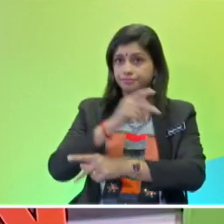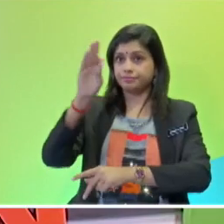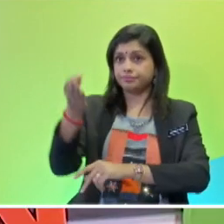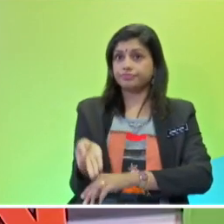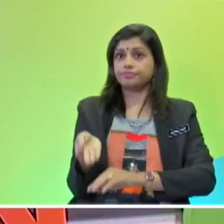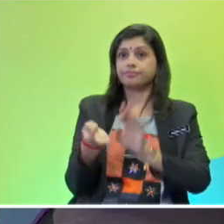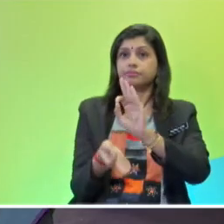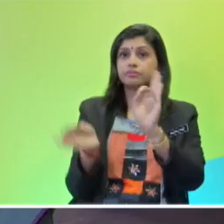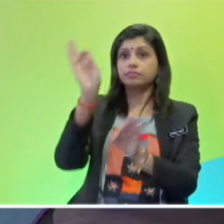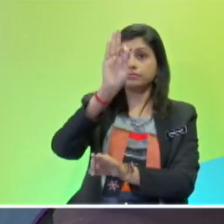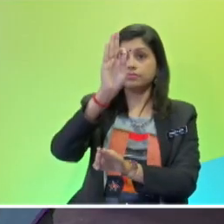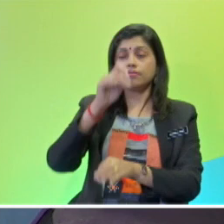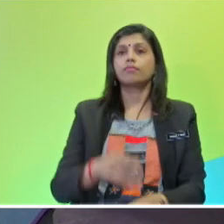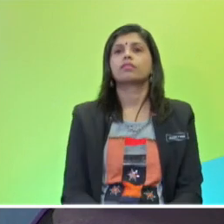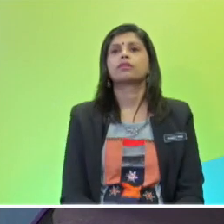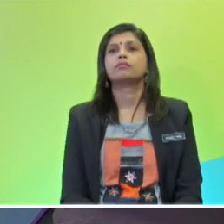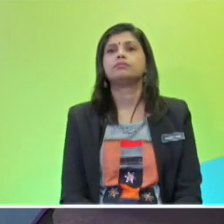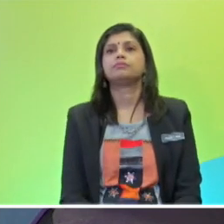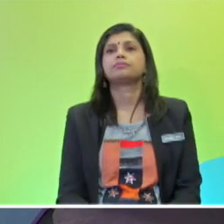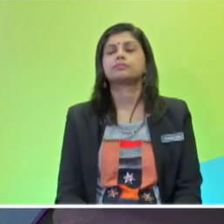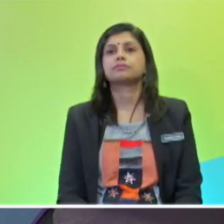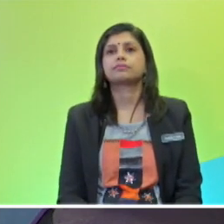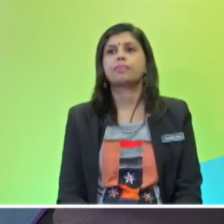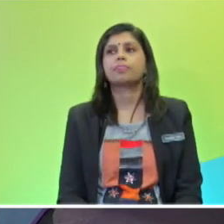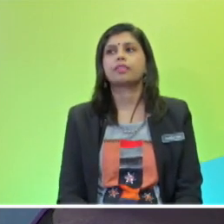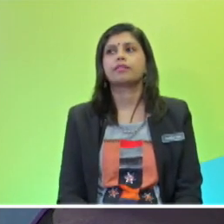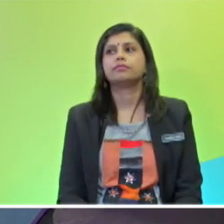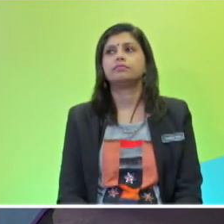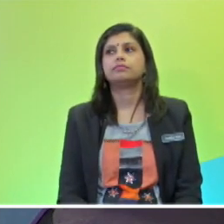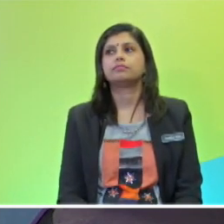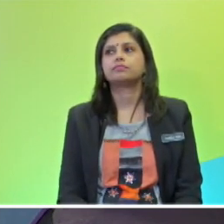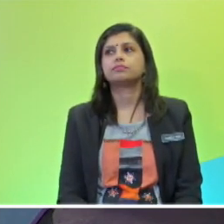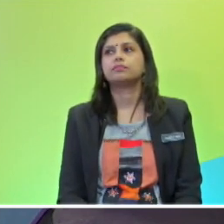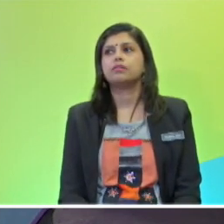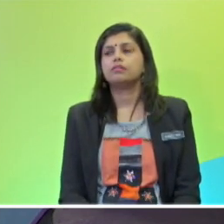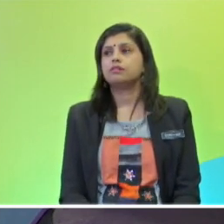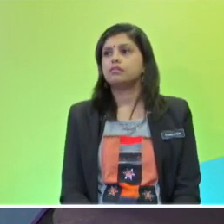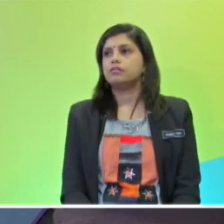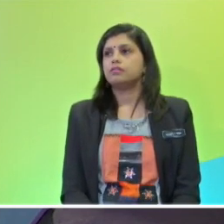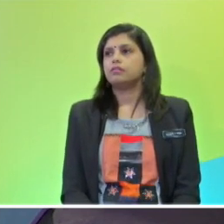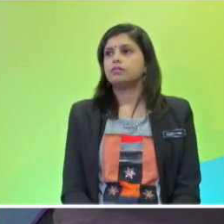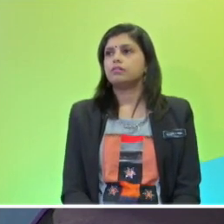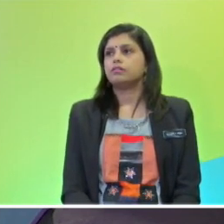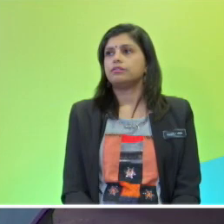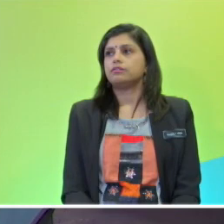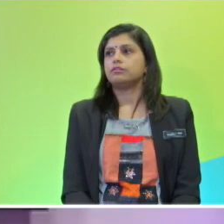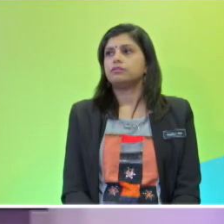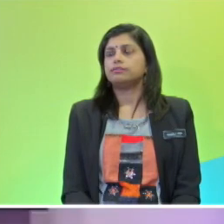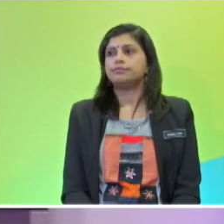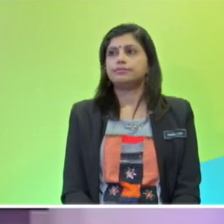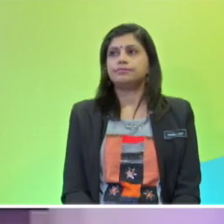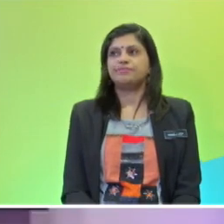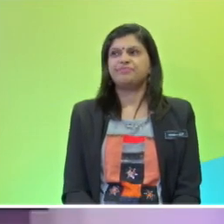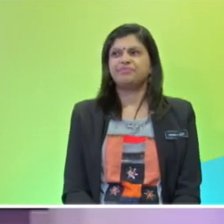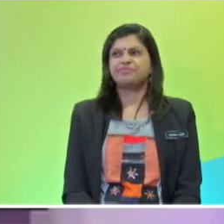It looks, 16 plus 3. Yes, you are right. You are right. All right, so here. So what is that 19 kg represent? 19